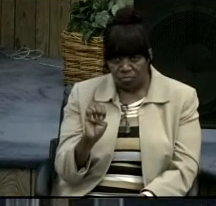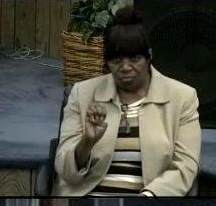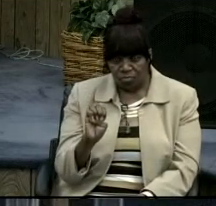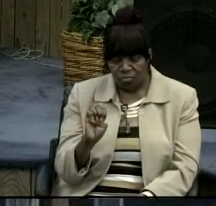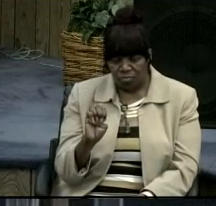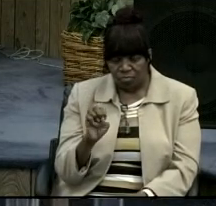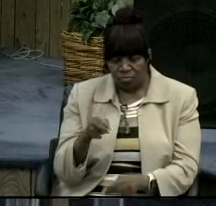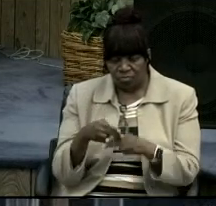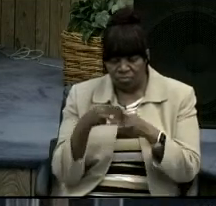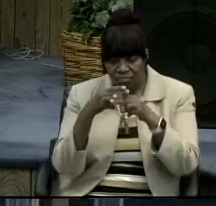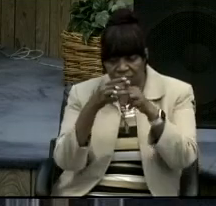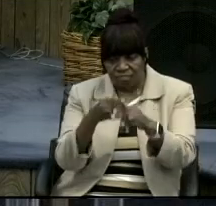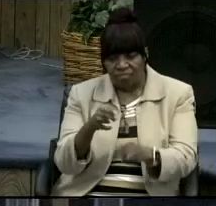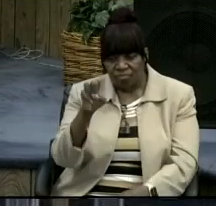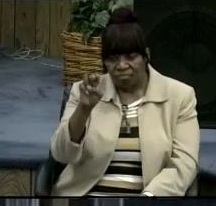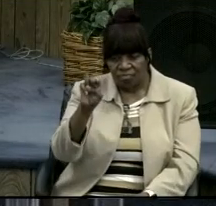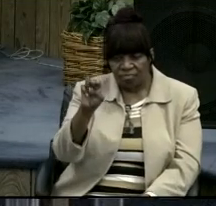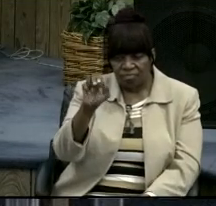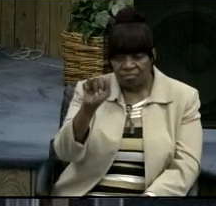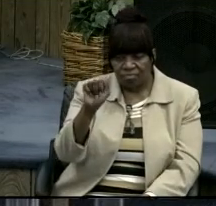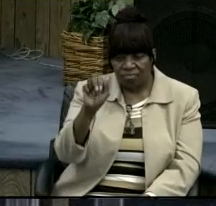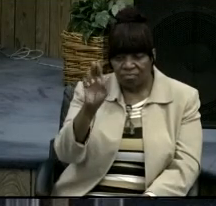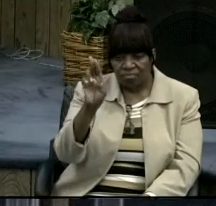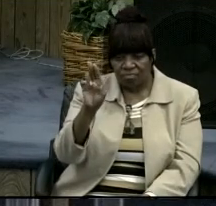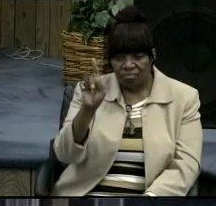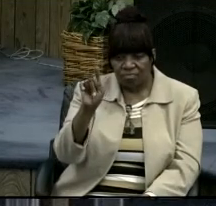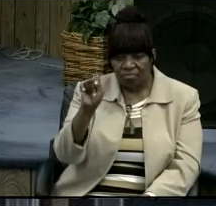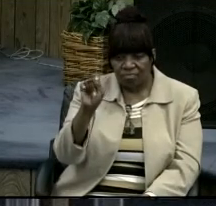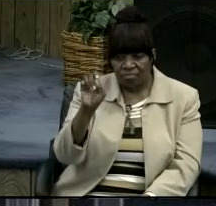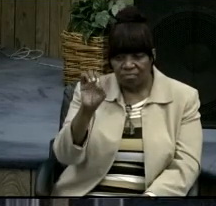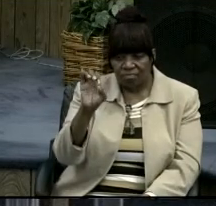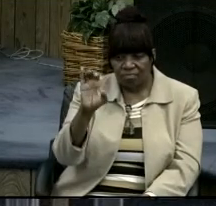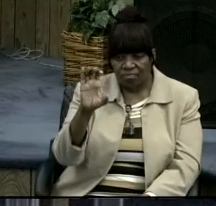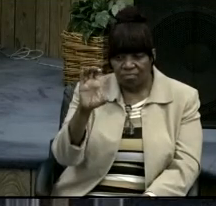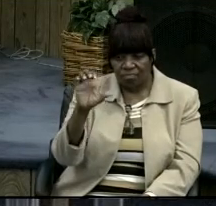The Nautica. Somebody said the Good Time, and somebody said the Nautica.